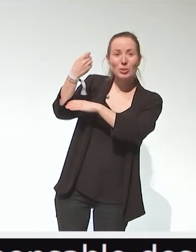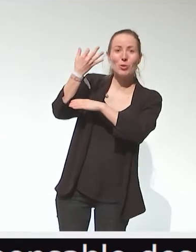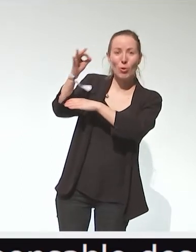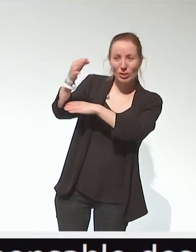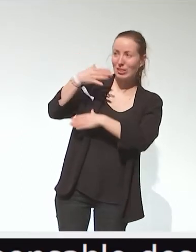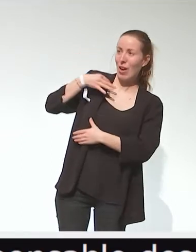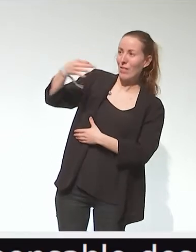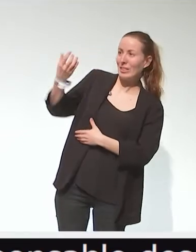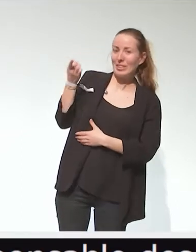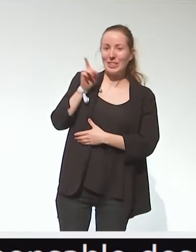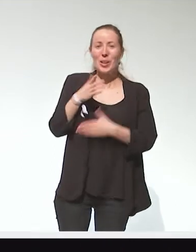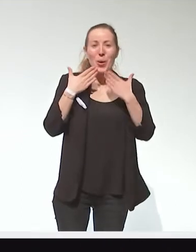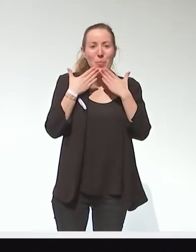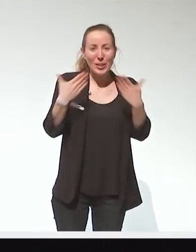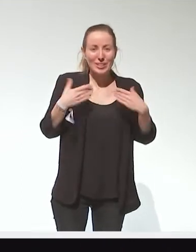dear ministers.